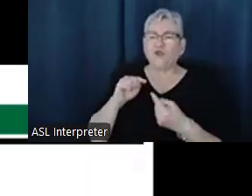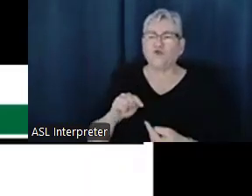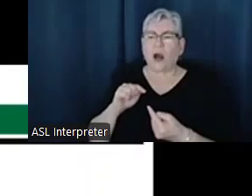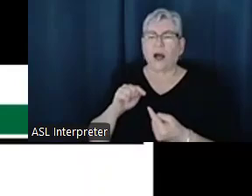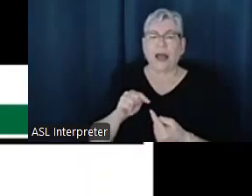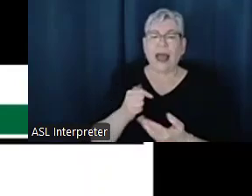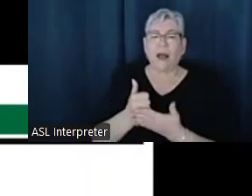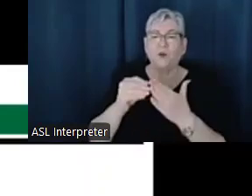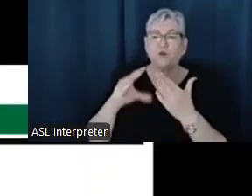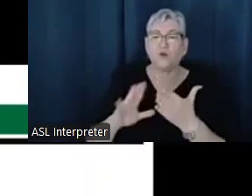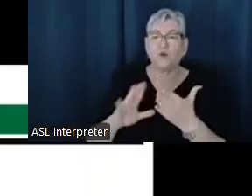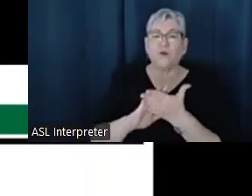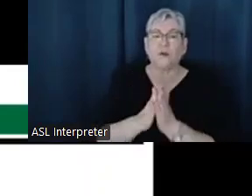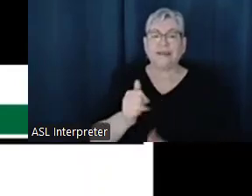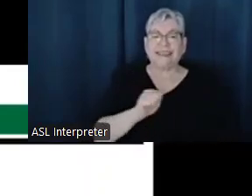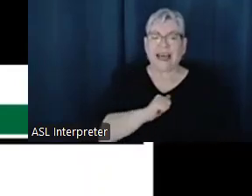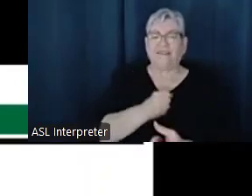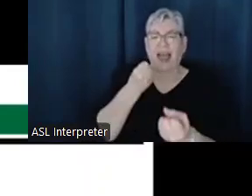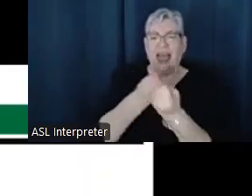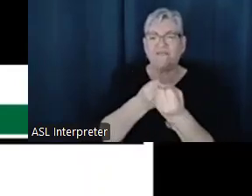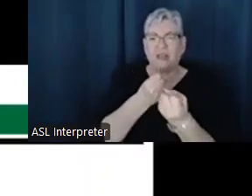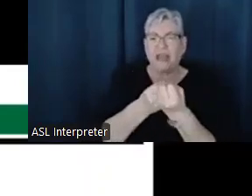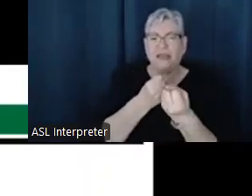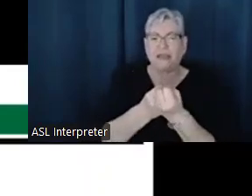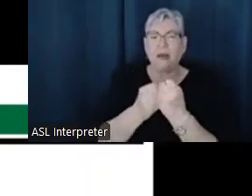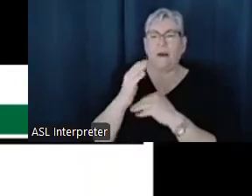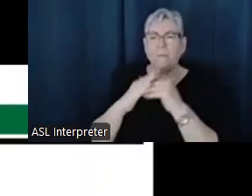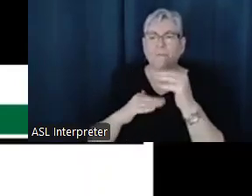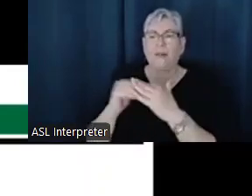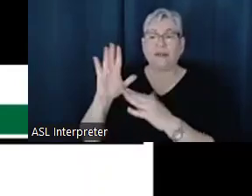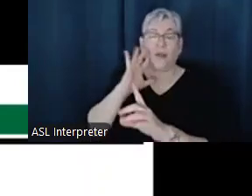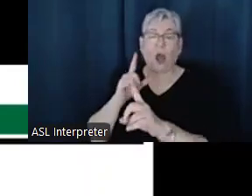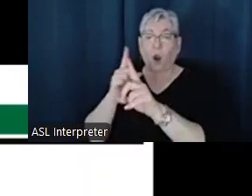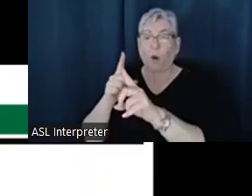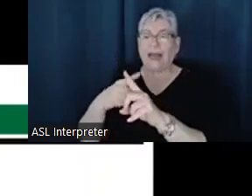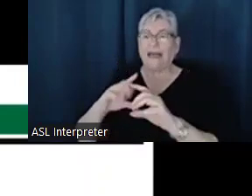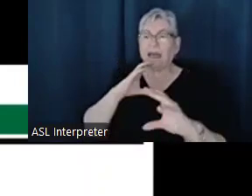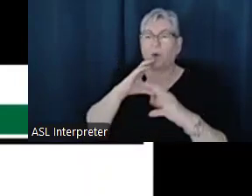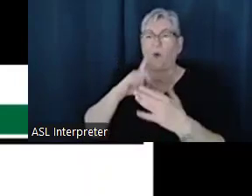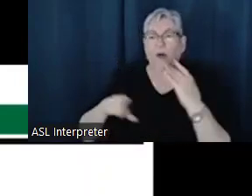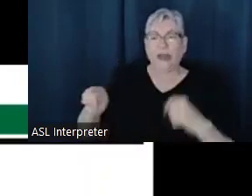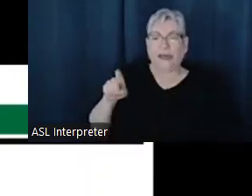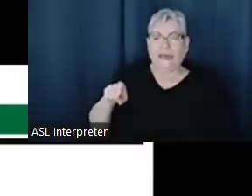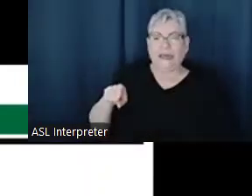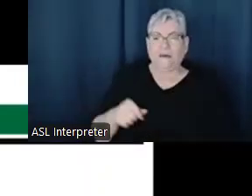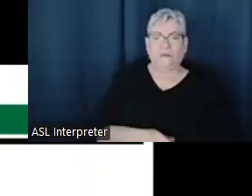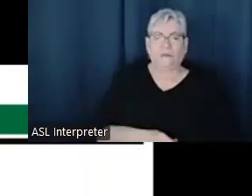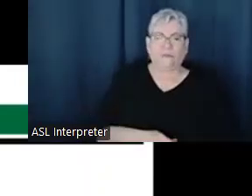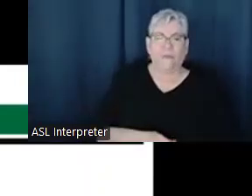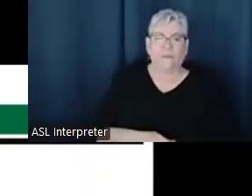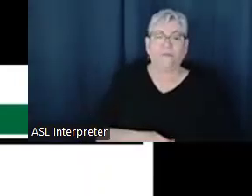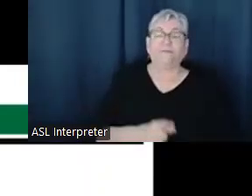begin self-advocating, building their goals, and communicating their needs. That